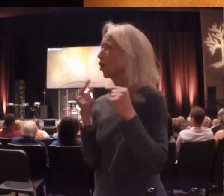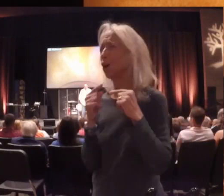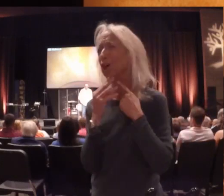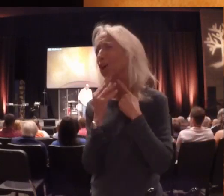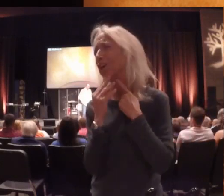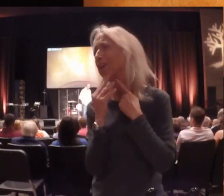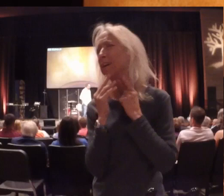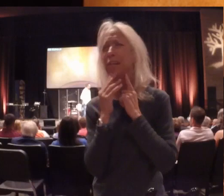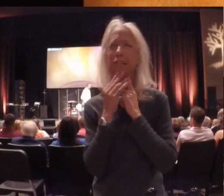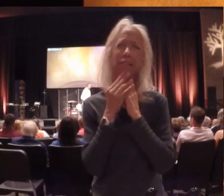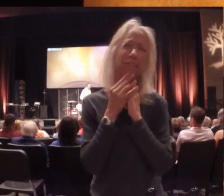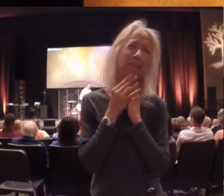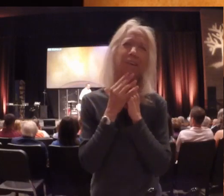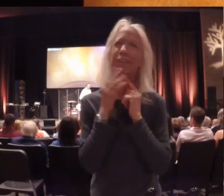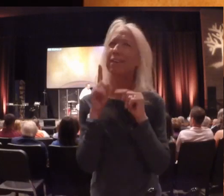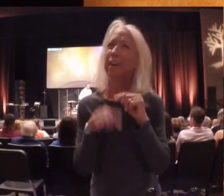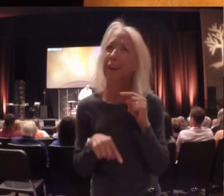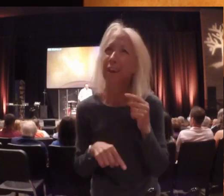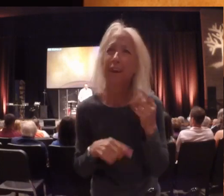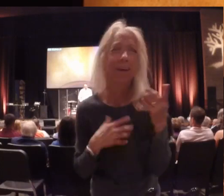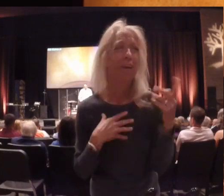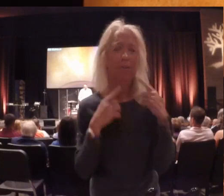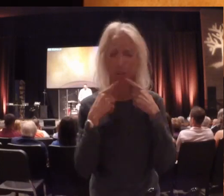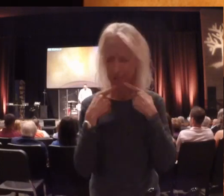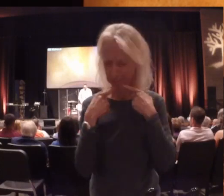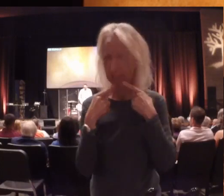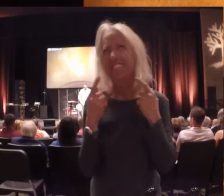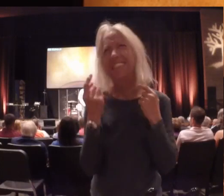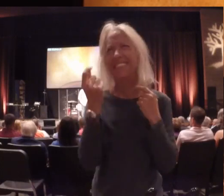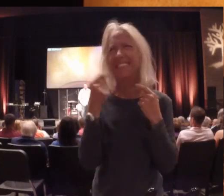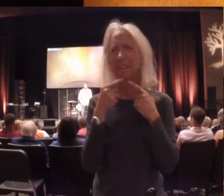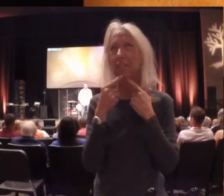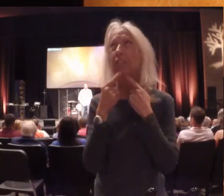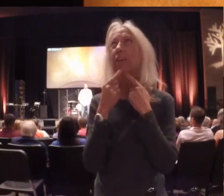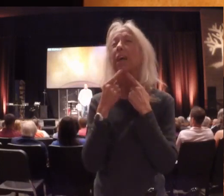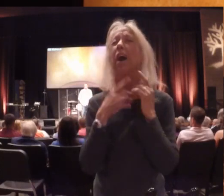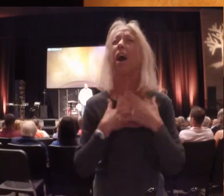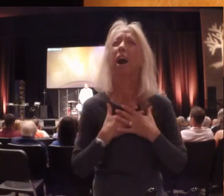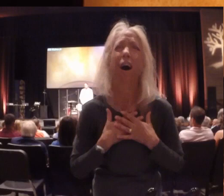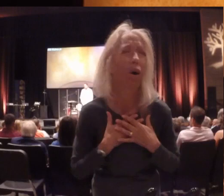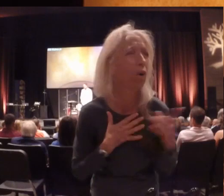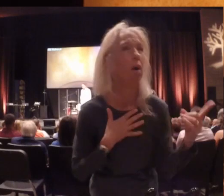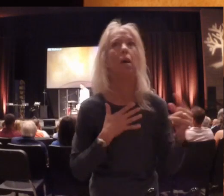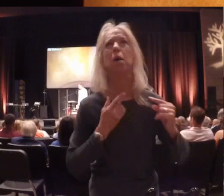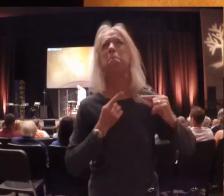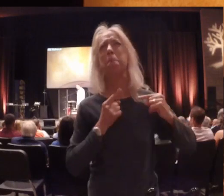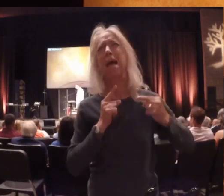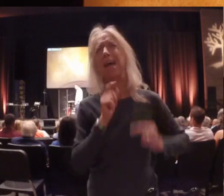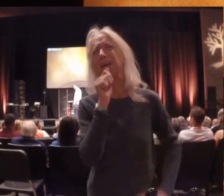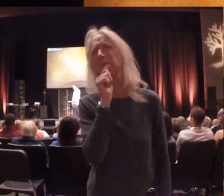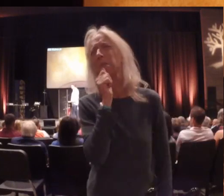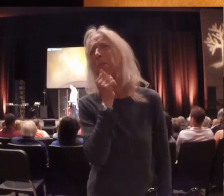she's hurting. And go to the left, and she just can't look down. She could kind of do that, look up, and it was just like, oh, you know,